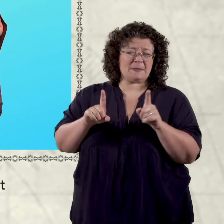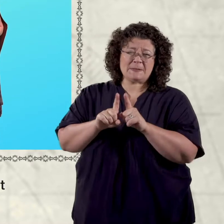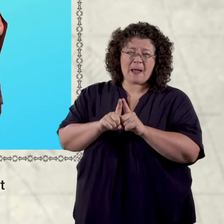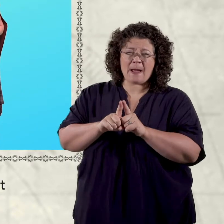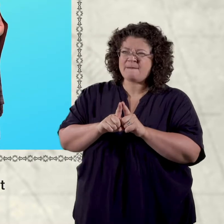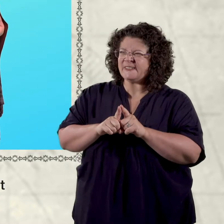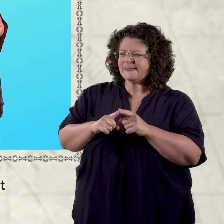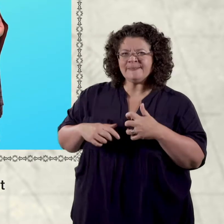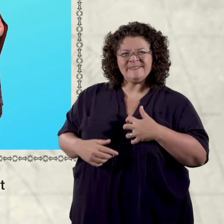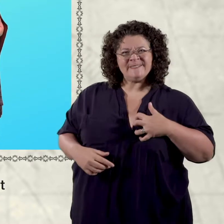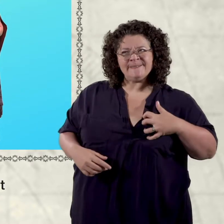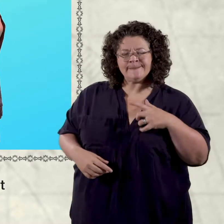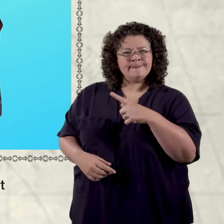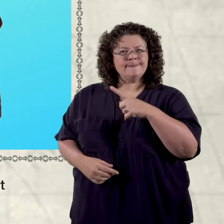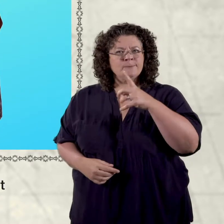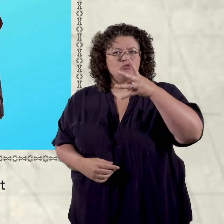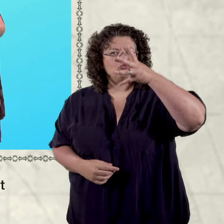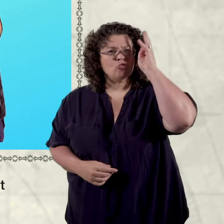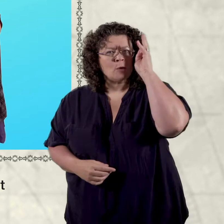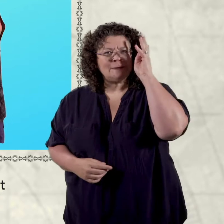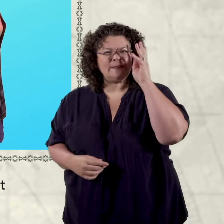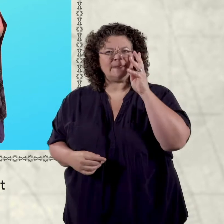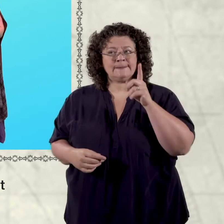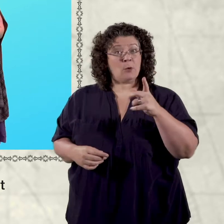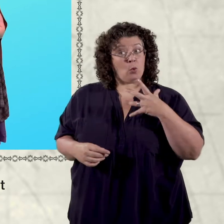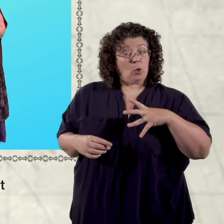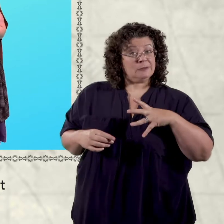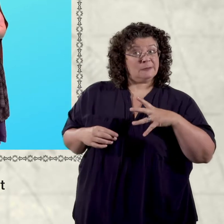and were willing to fight against them with all of their might.